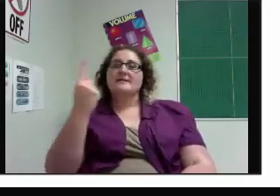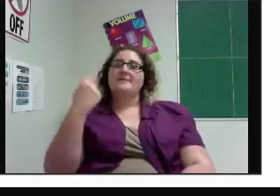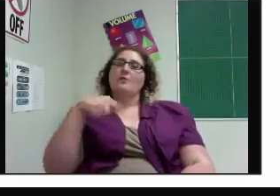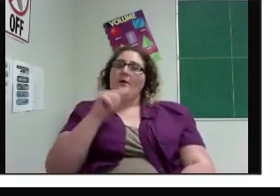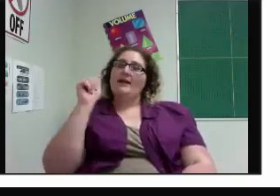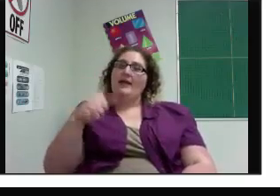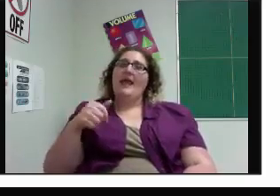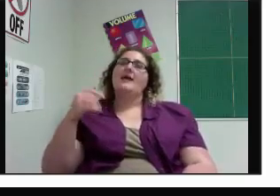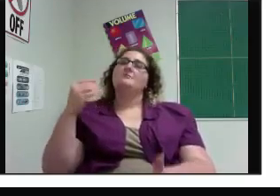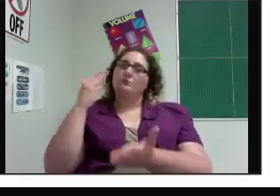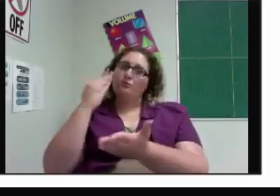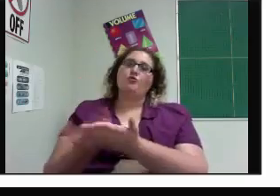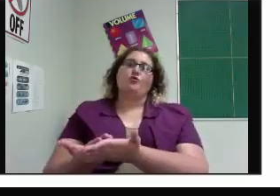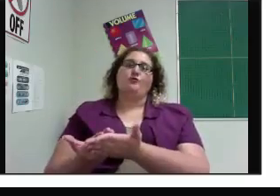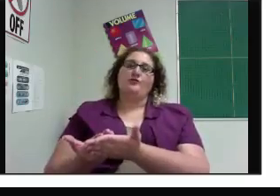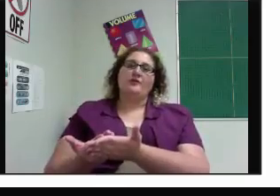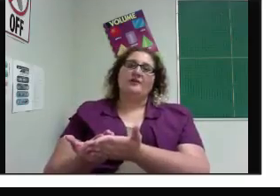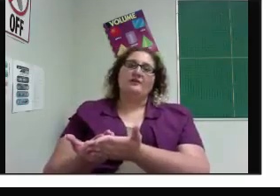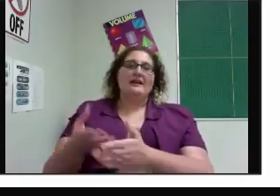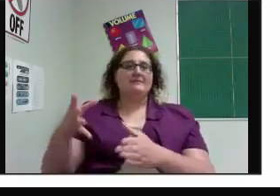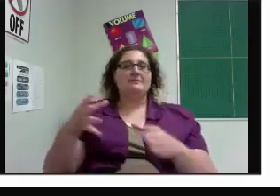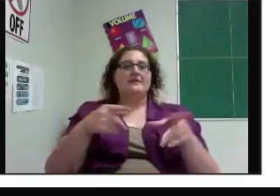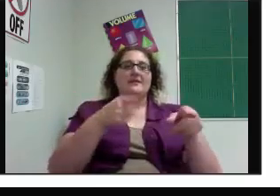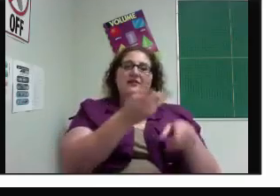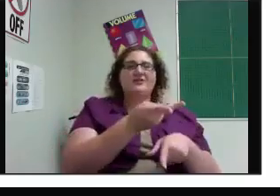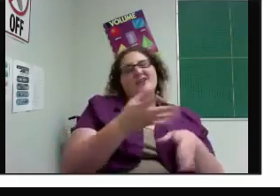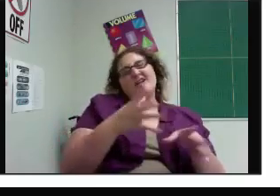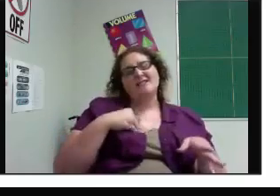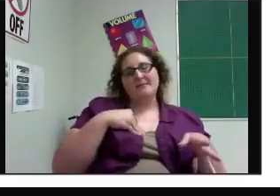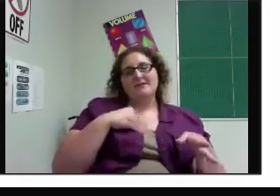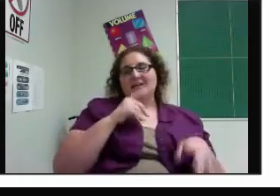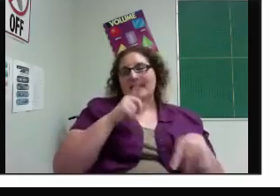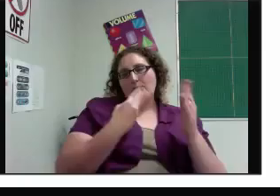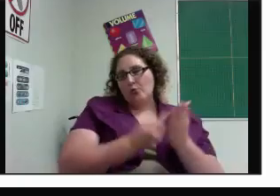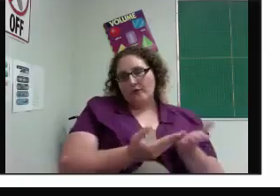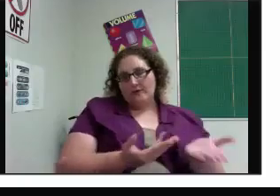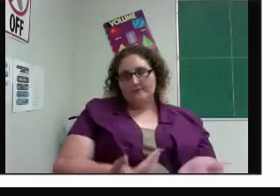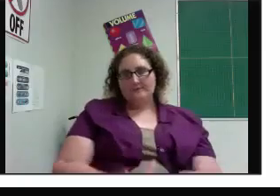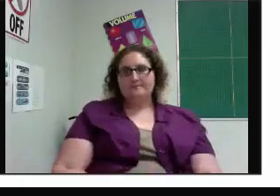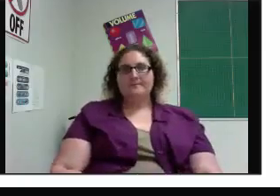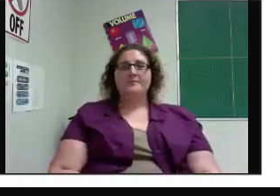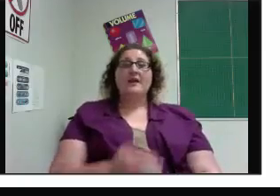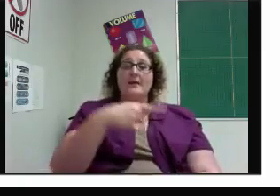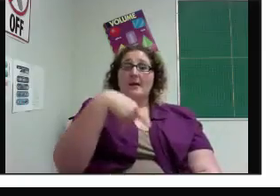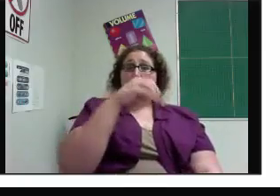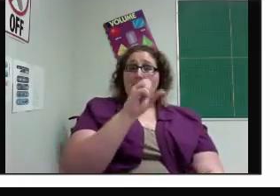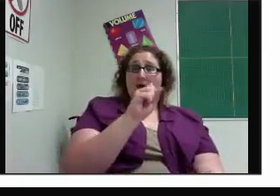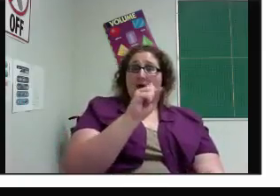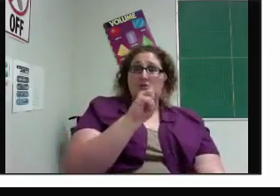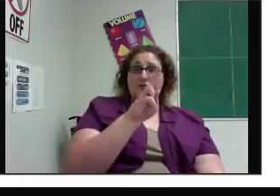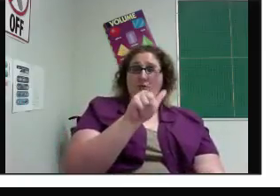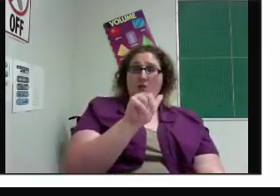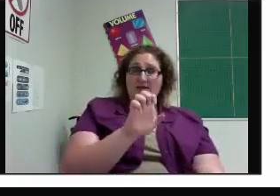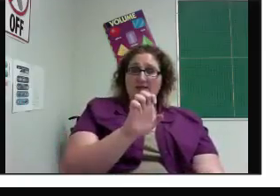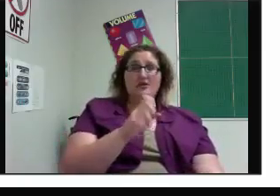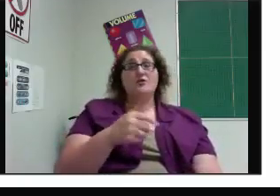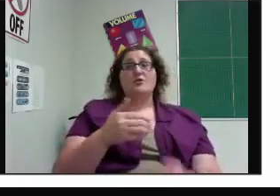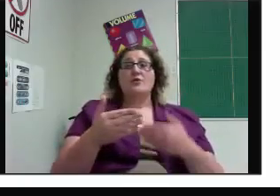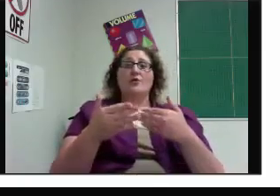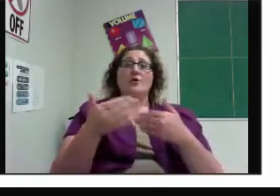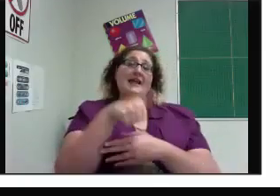is exactly 1 line. Okay, so an example of that would be if I have point